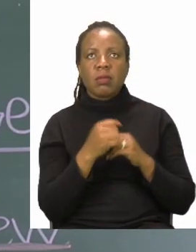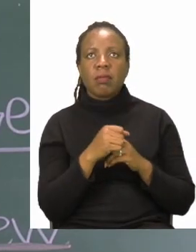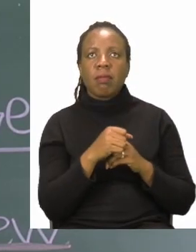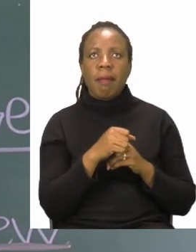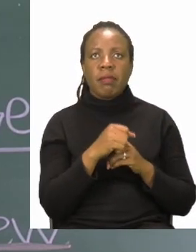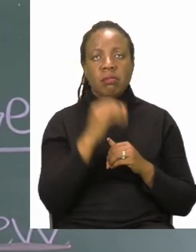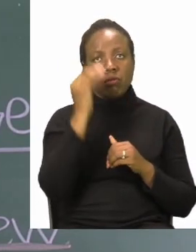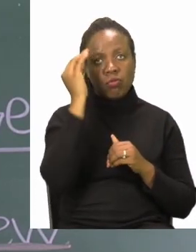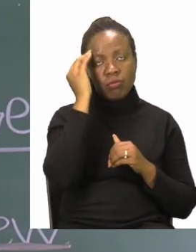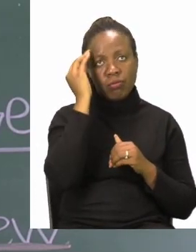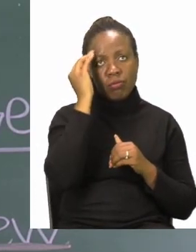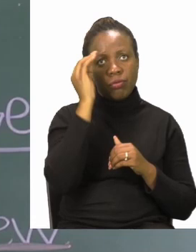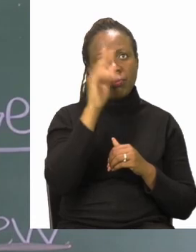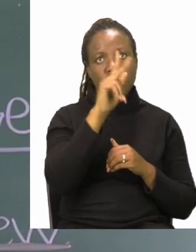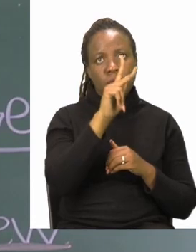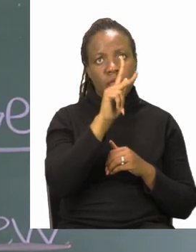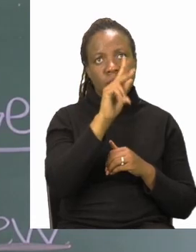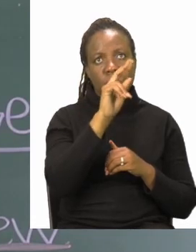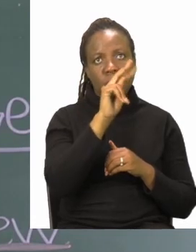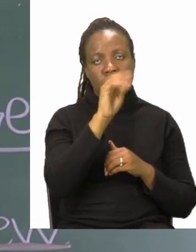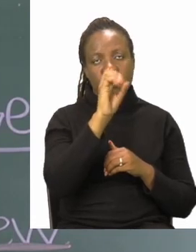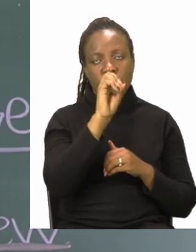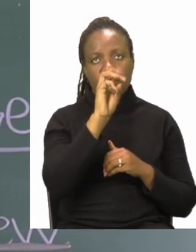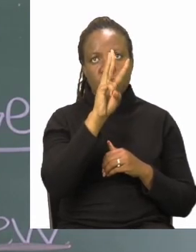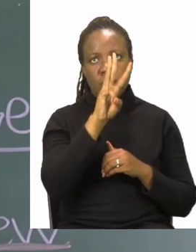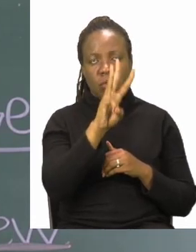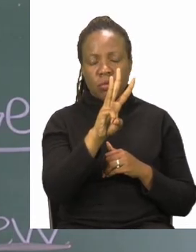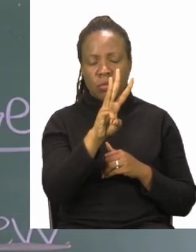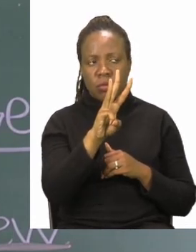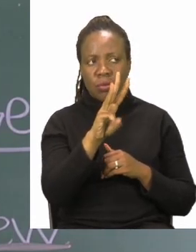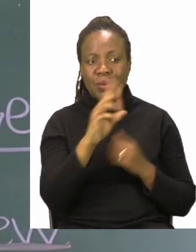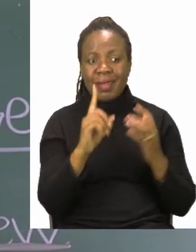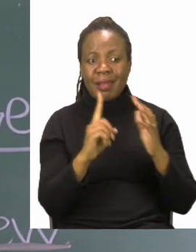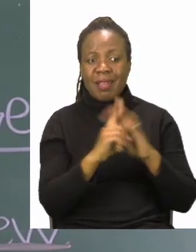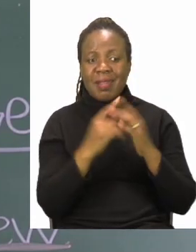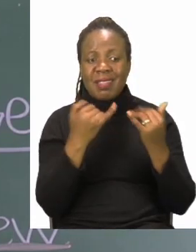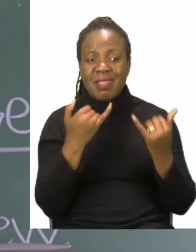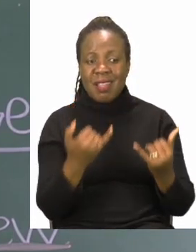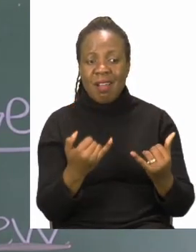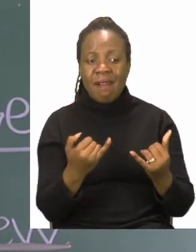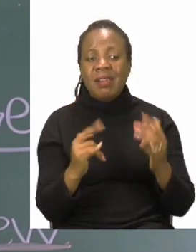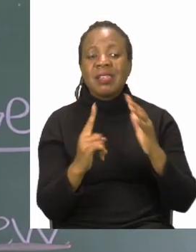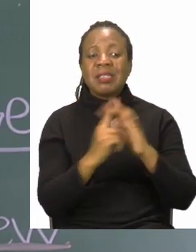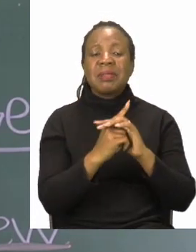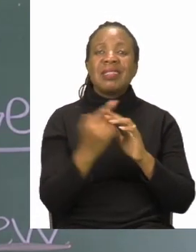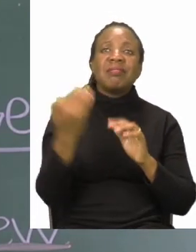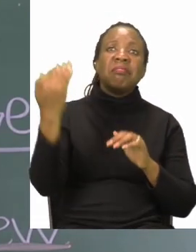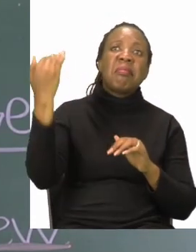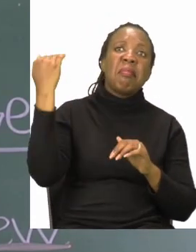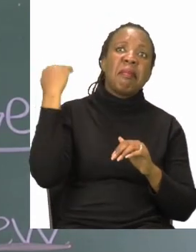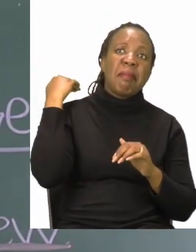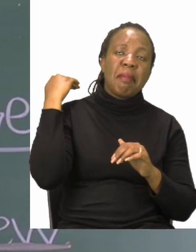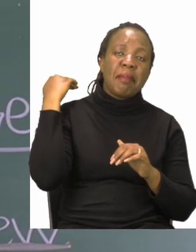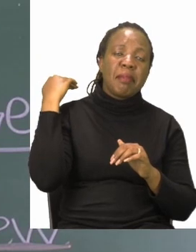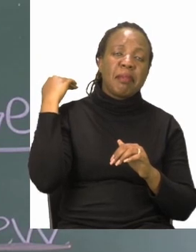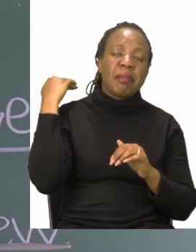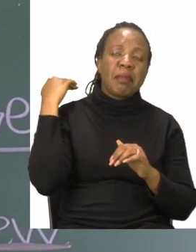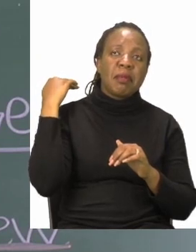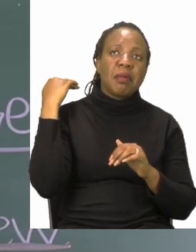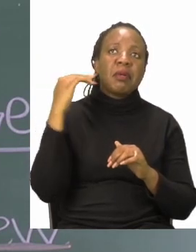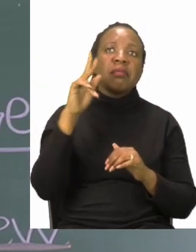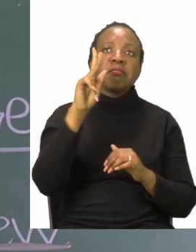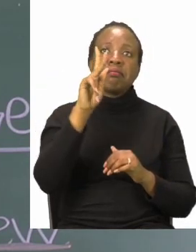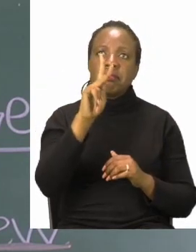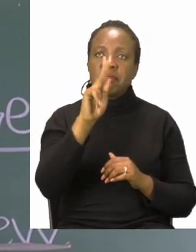no. And if we take the word no and we turn it into its past tense, it